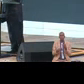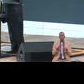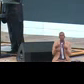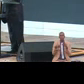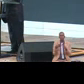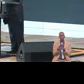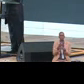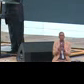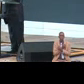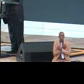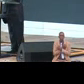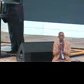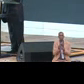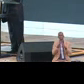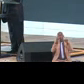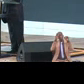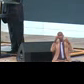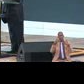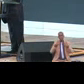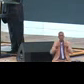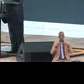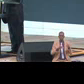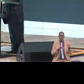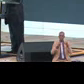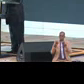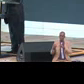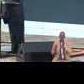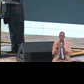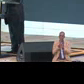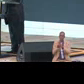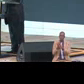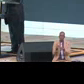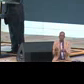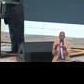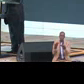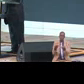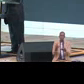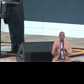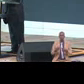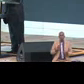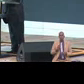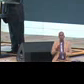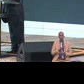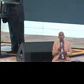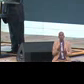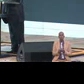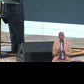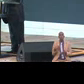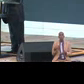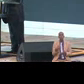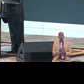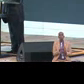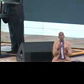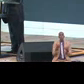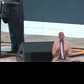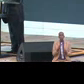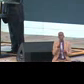of love the Father has bestowed upon us, that we shall be